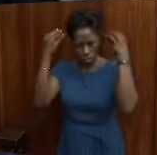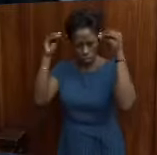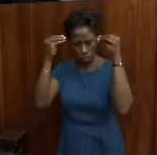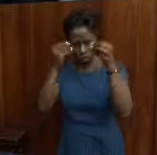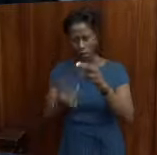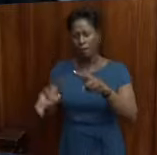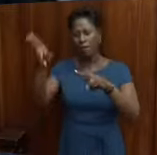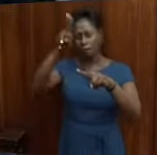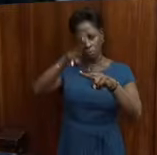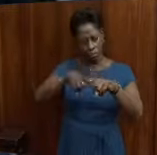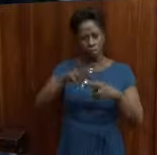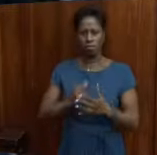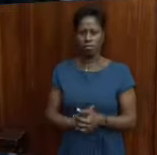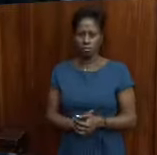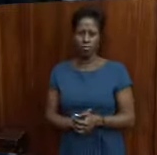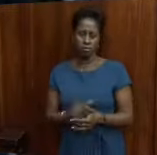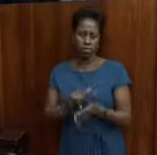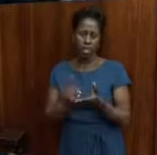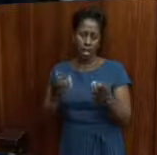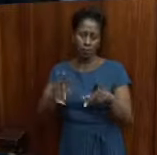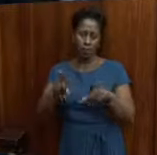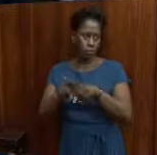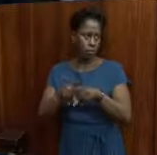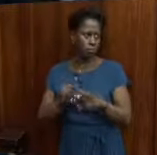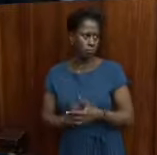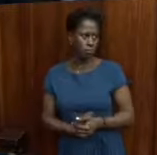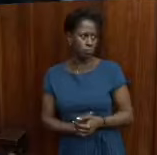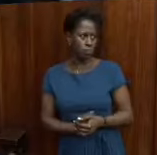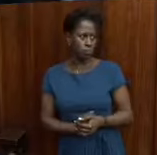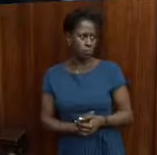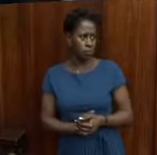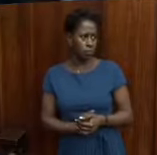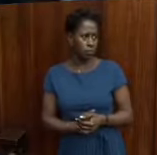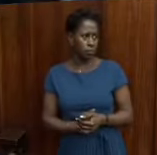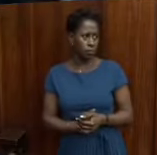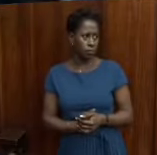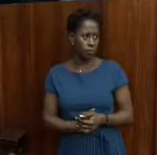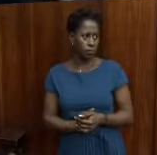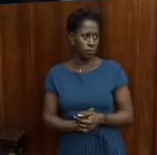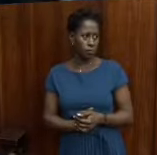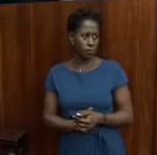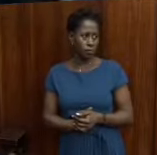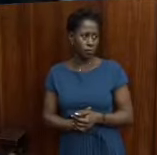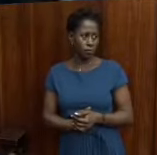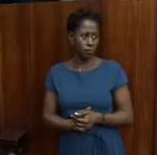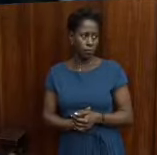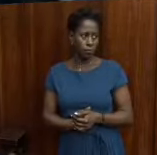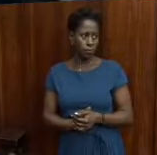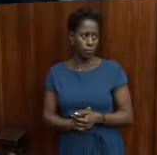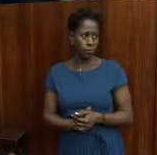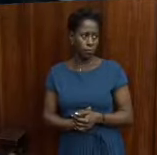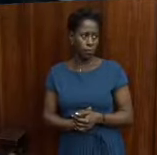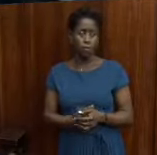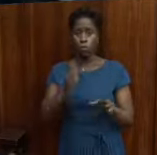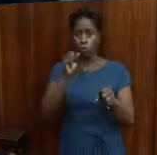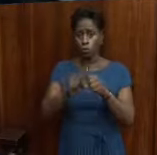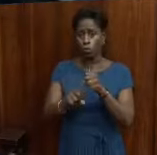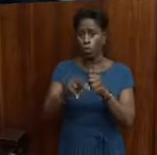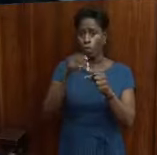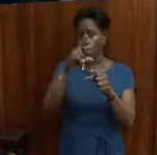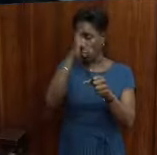as demand for goods and services picked up rapidly. This largely reflected higher import prices, coupled